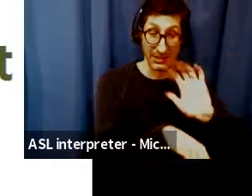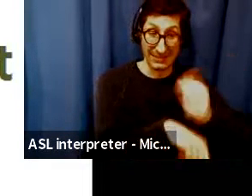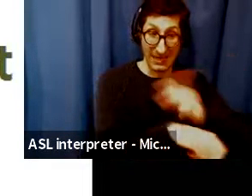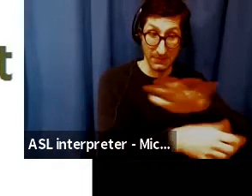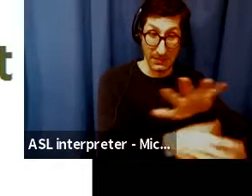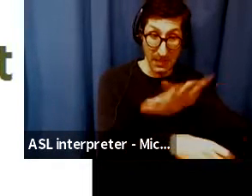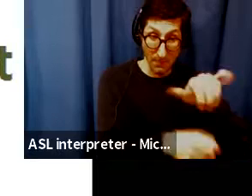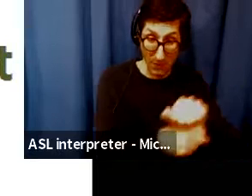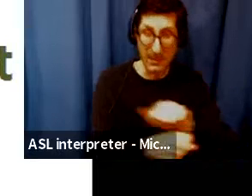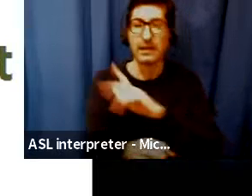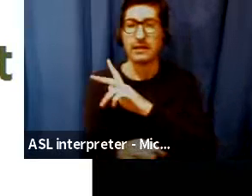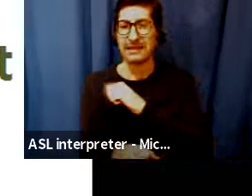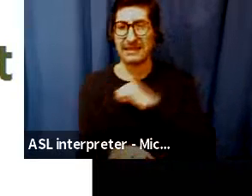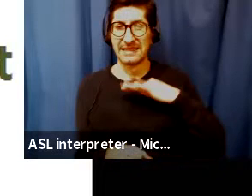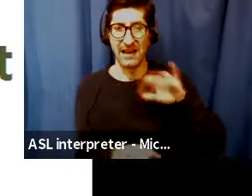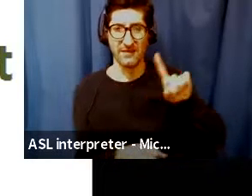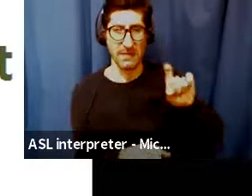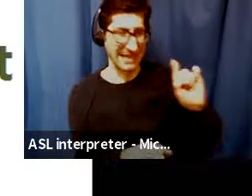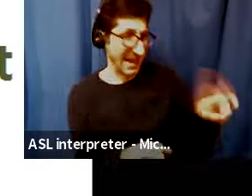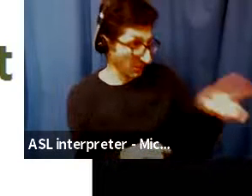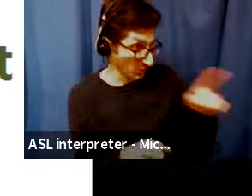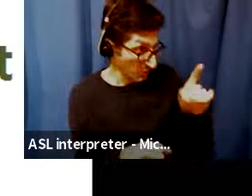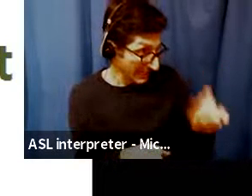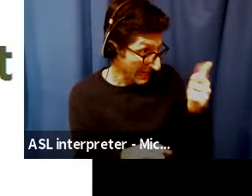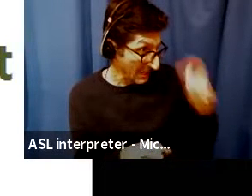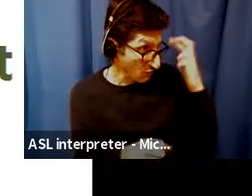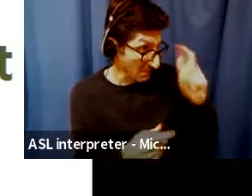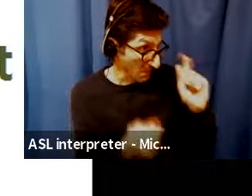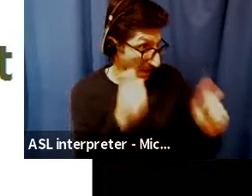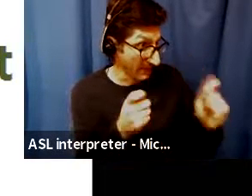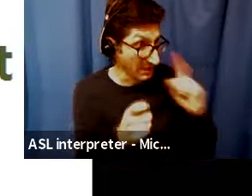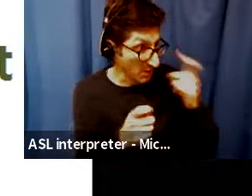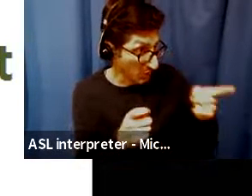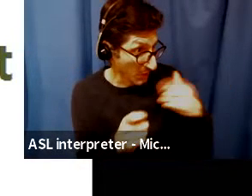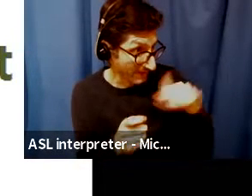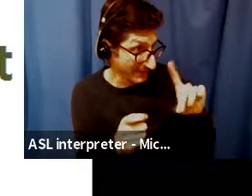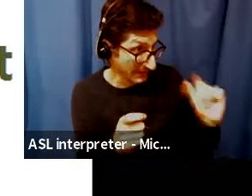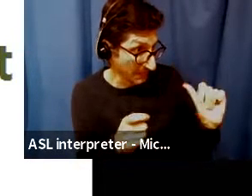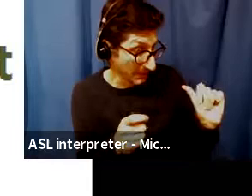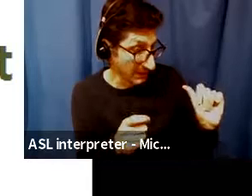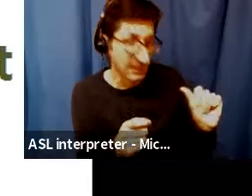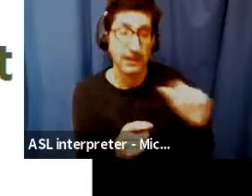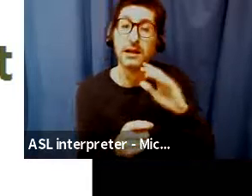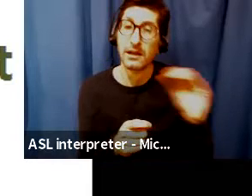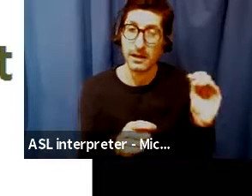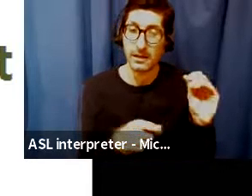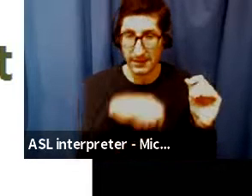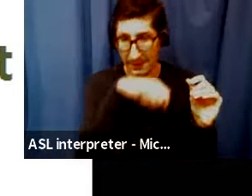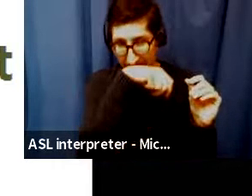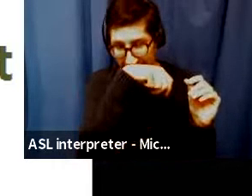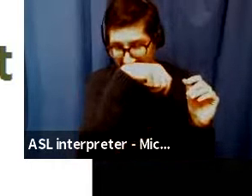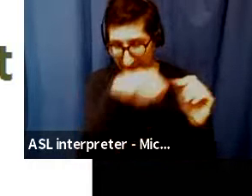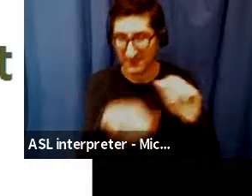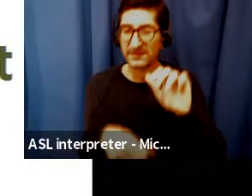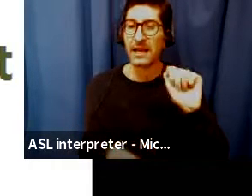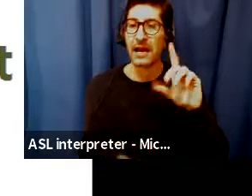need a reasonable modification because of a disability. And then they required administrative staff